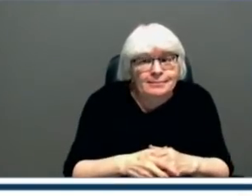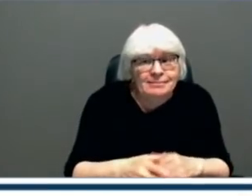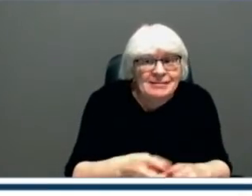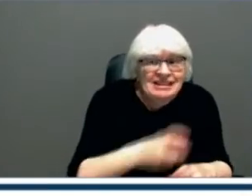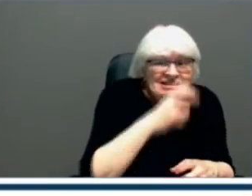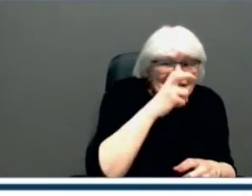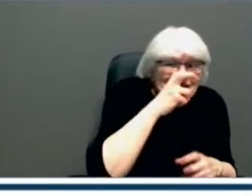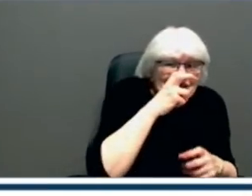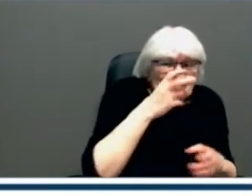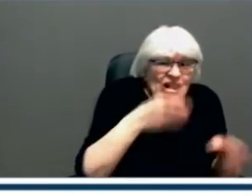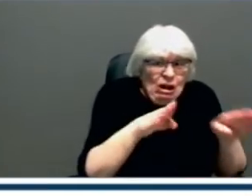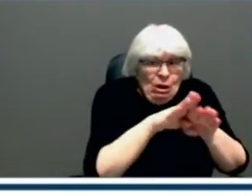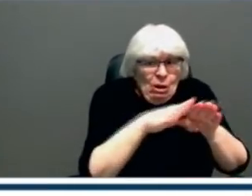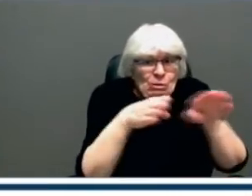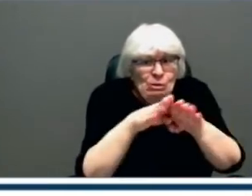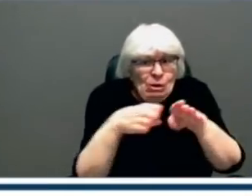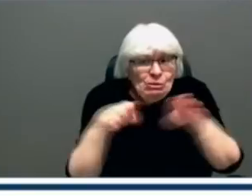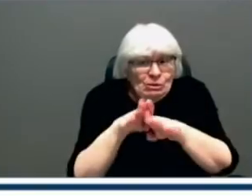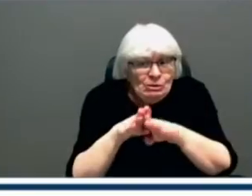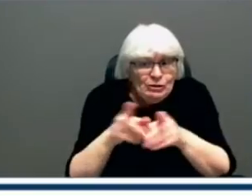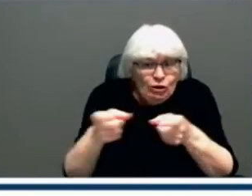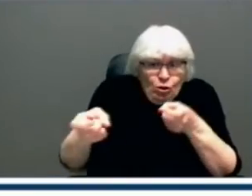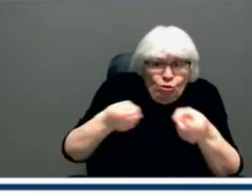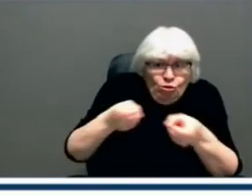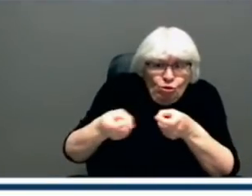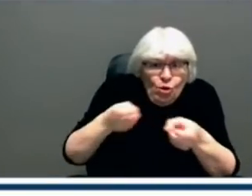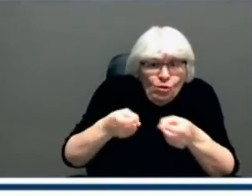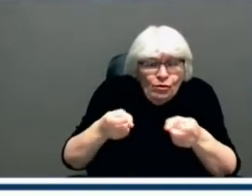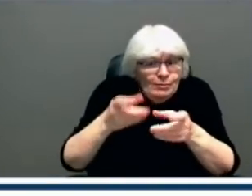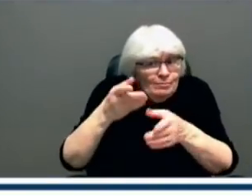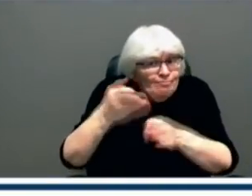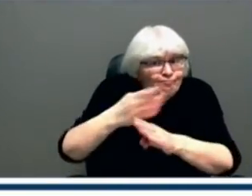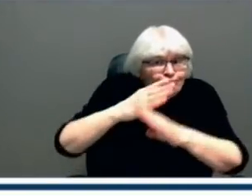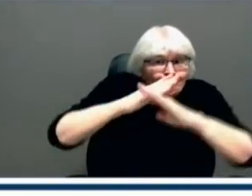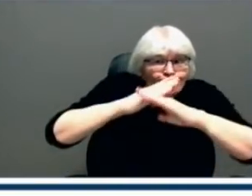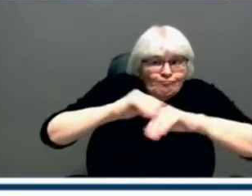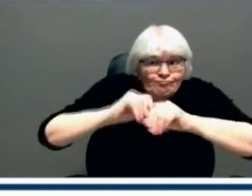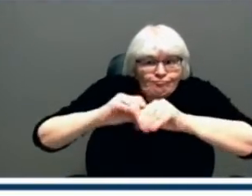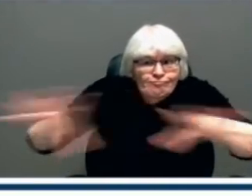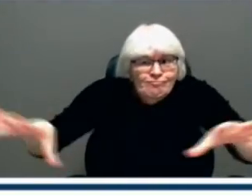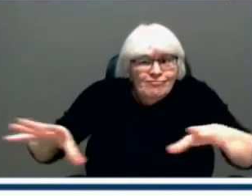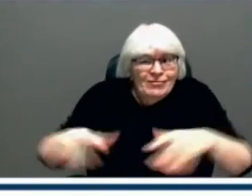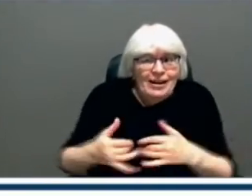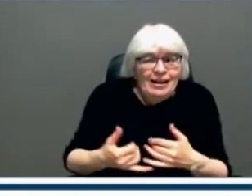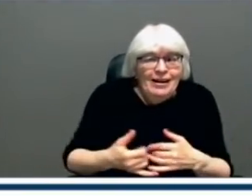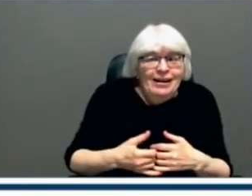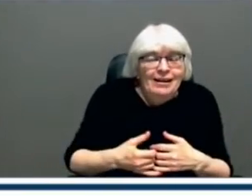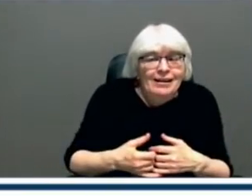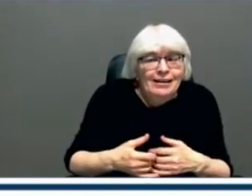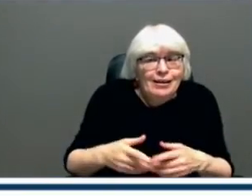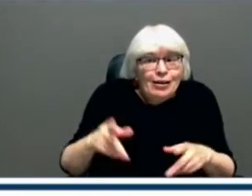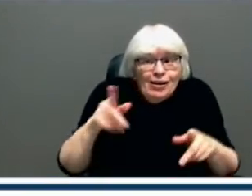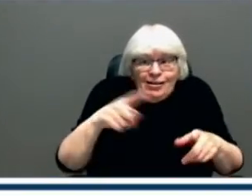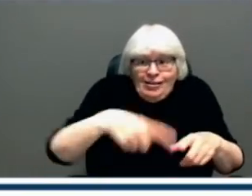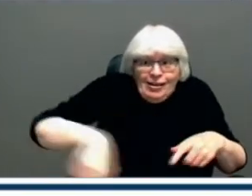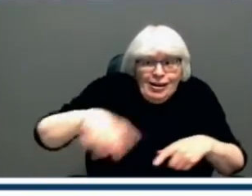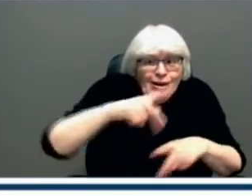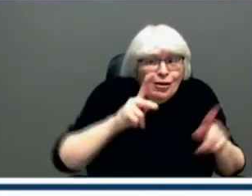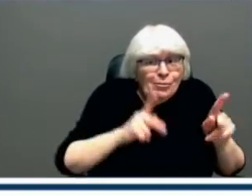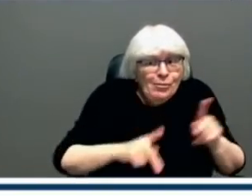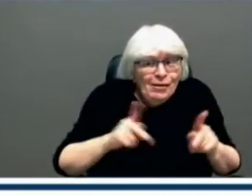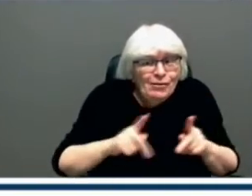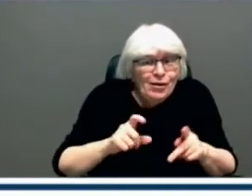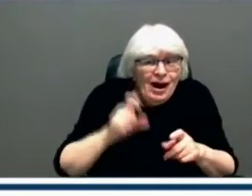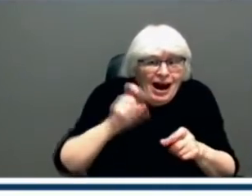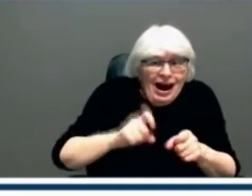COVID, because the vast majority of people are not going to get significant harm from COVID. So we can't do more